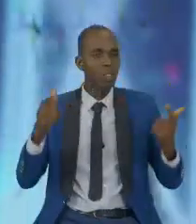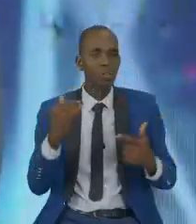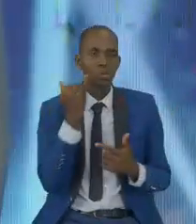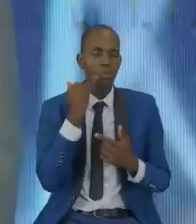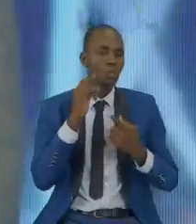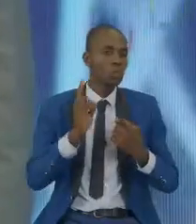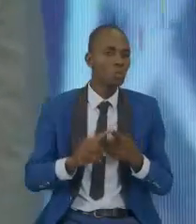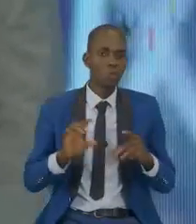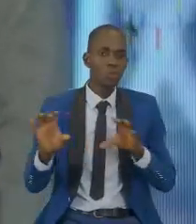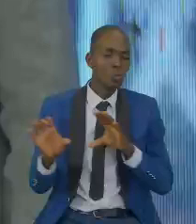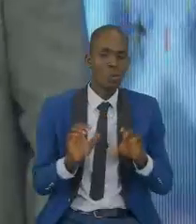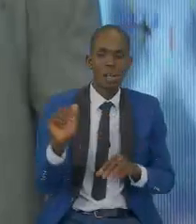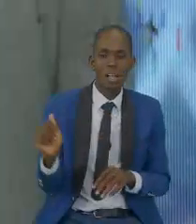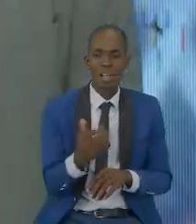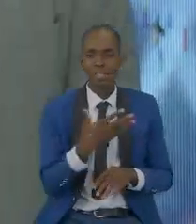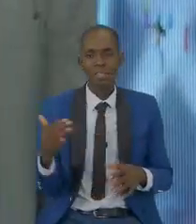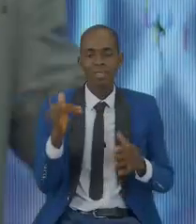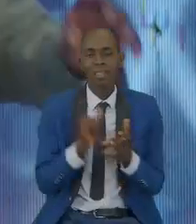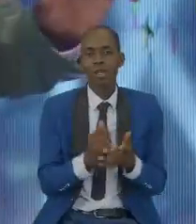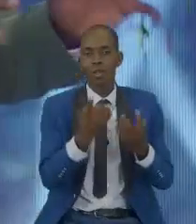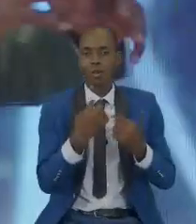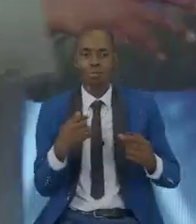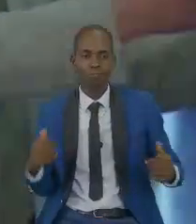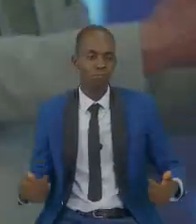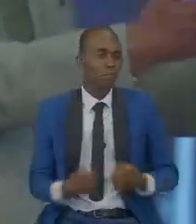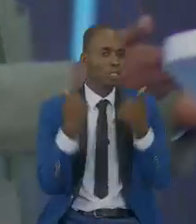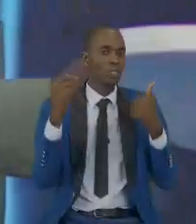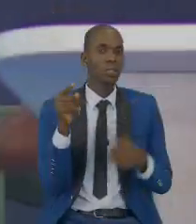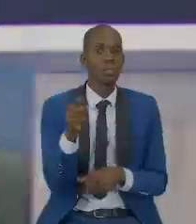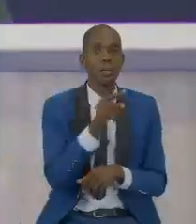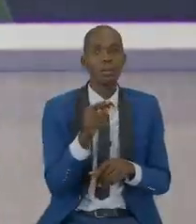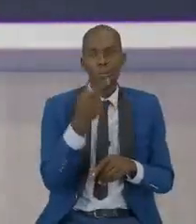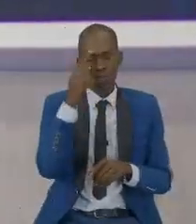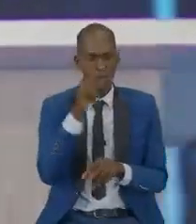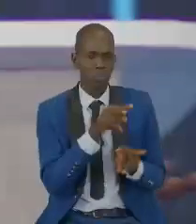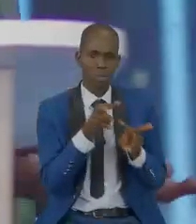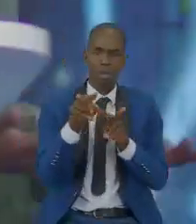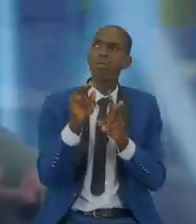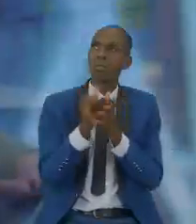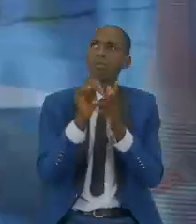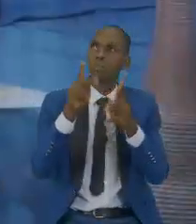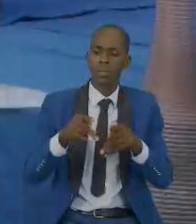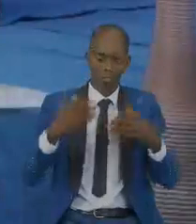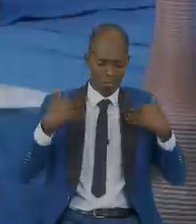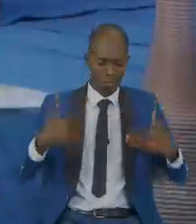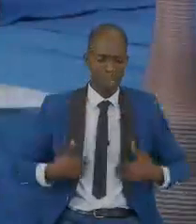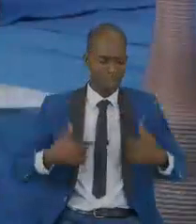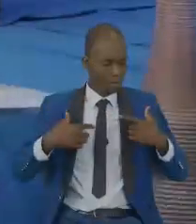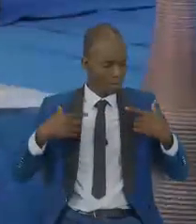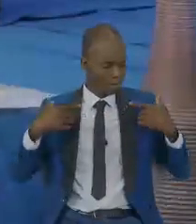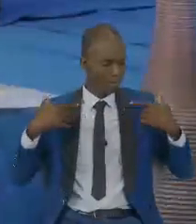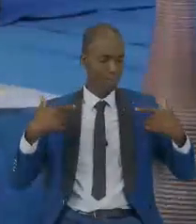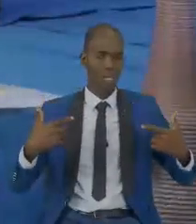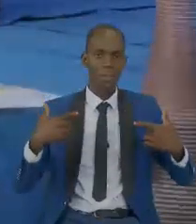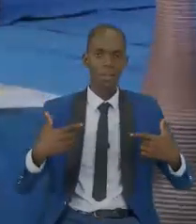confront anything that comes against them. Because you look at them and you think their stature, their physique, their